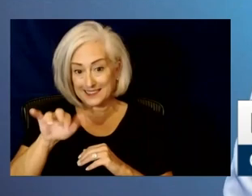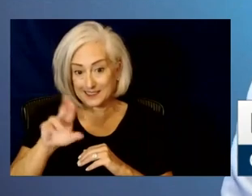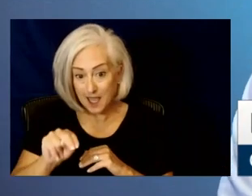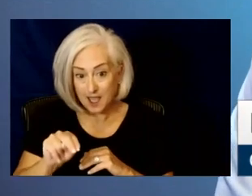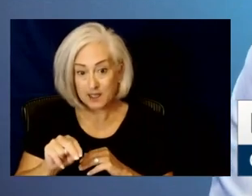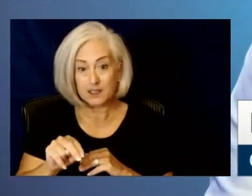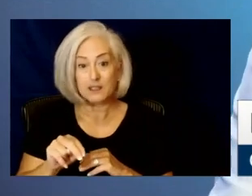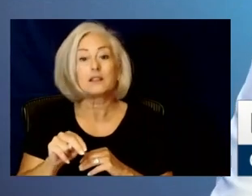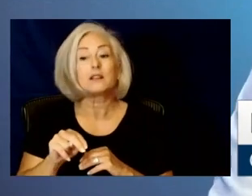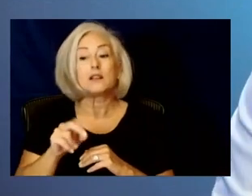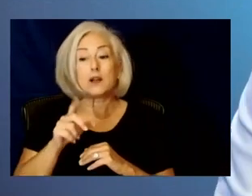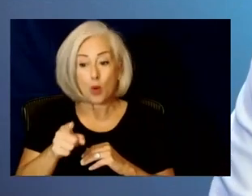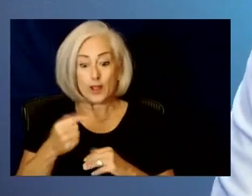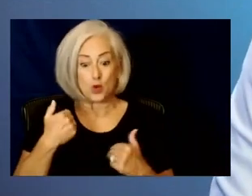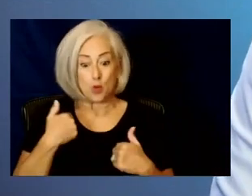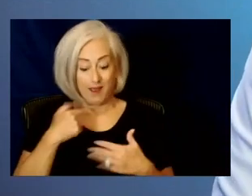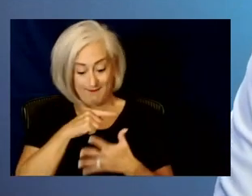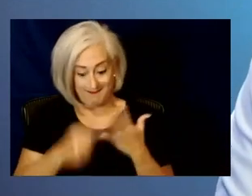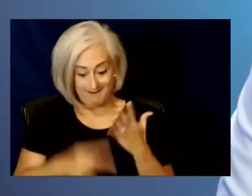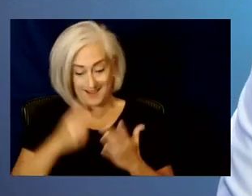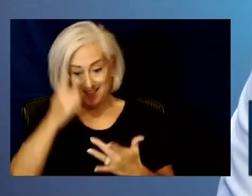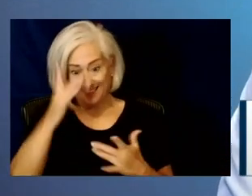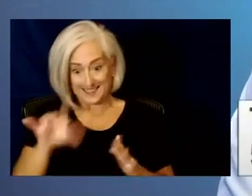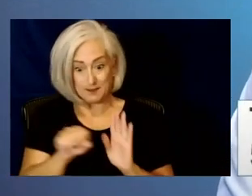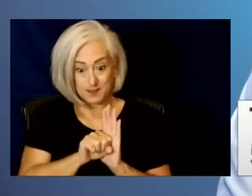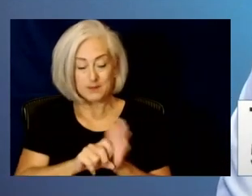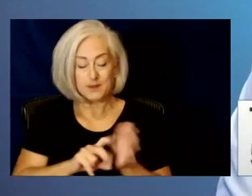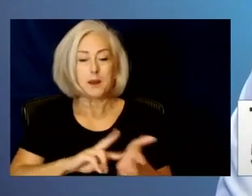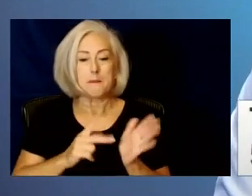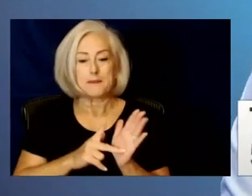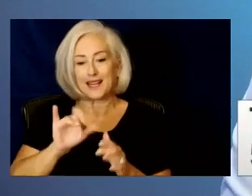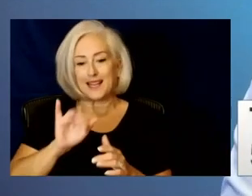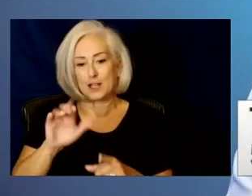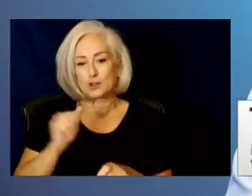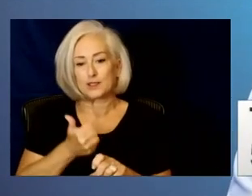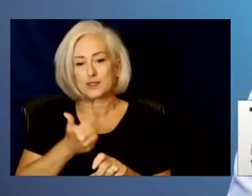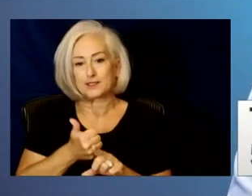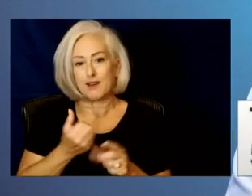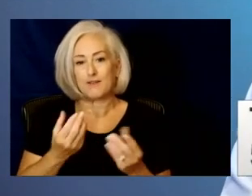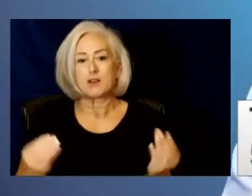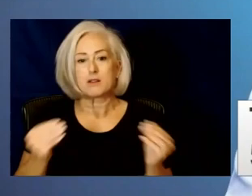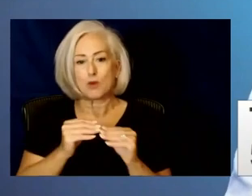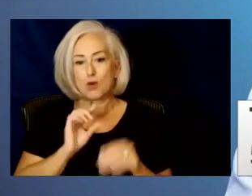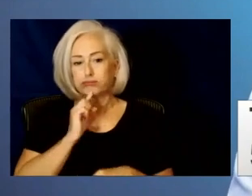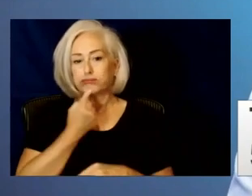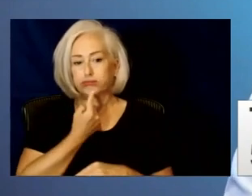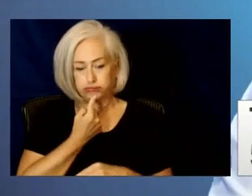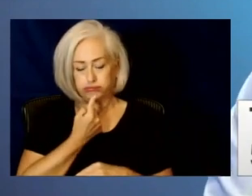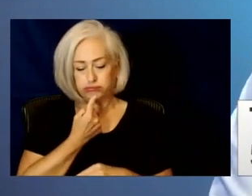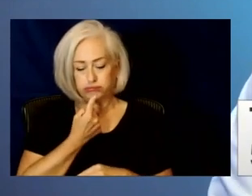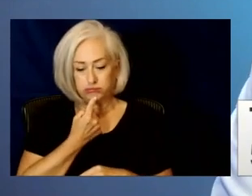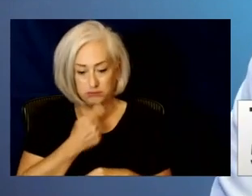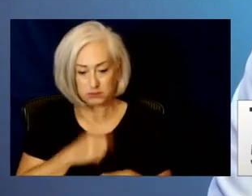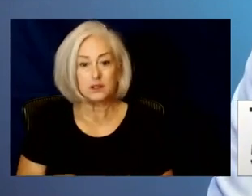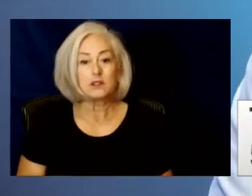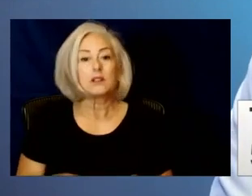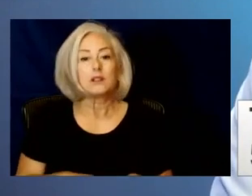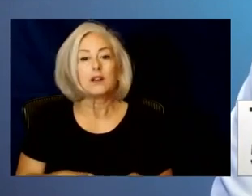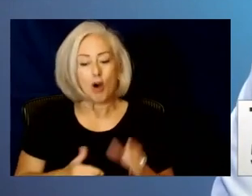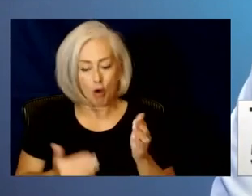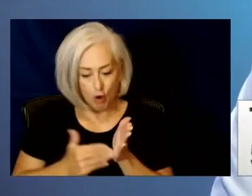too advanced. In fact, you know, 60 to 70% of lung cancers, when we first detect them, are already in advanced stages. And